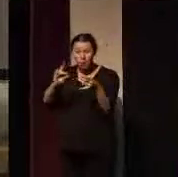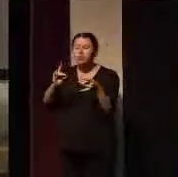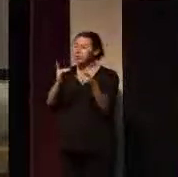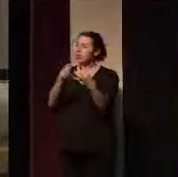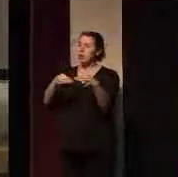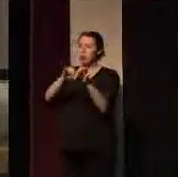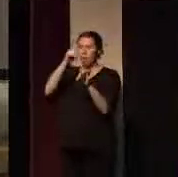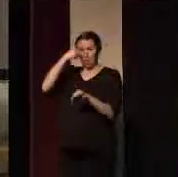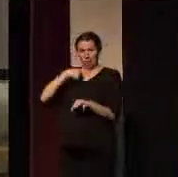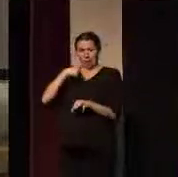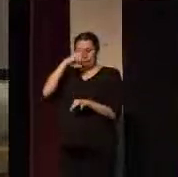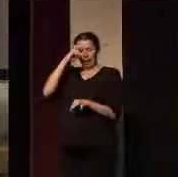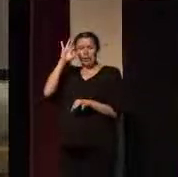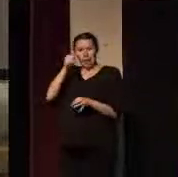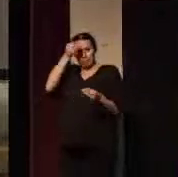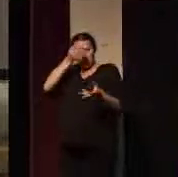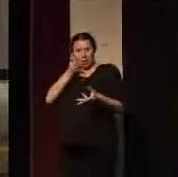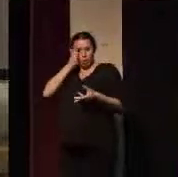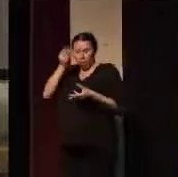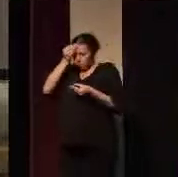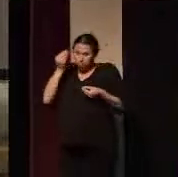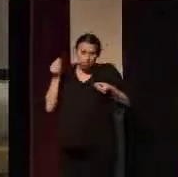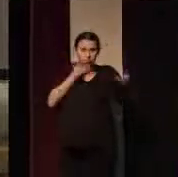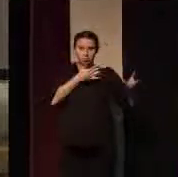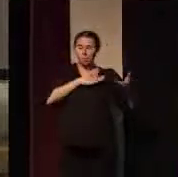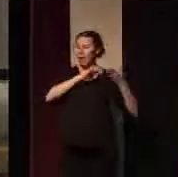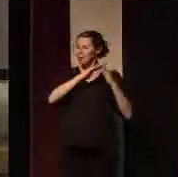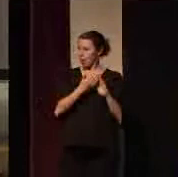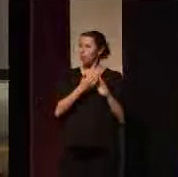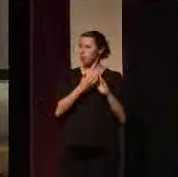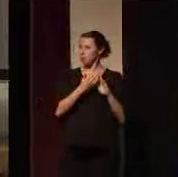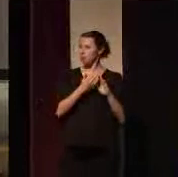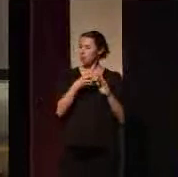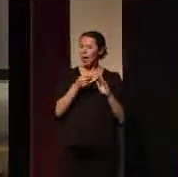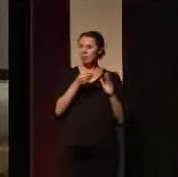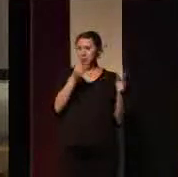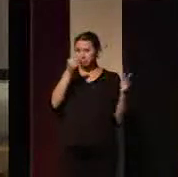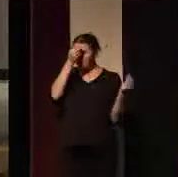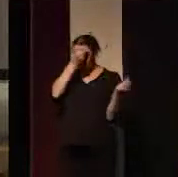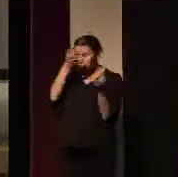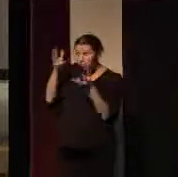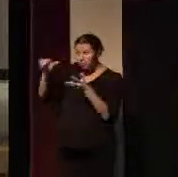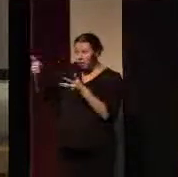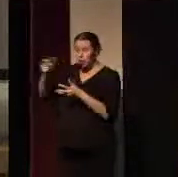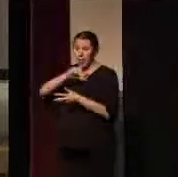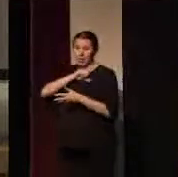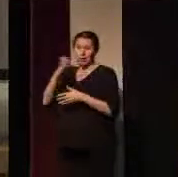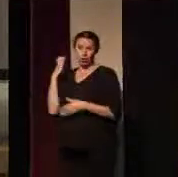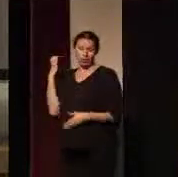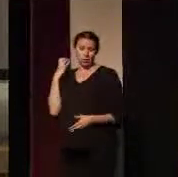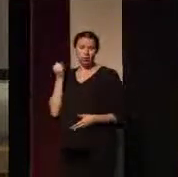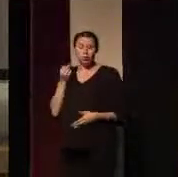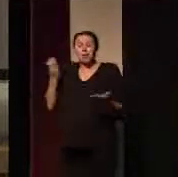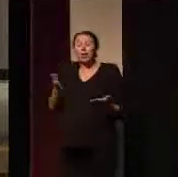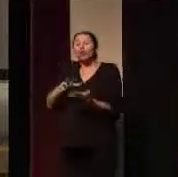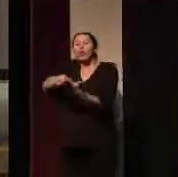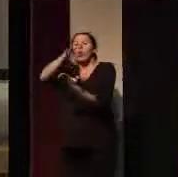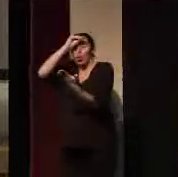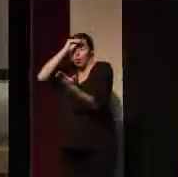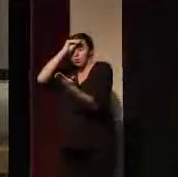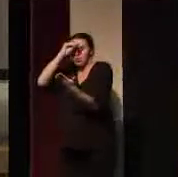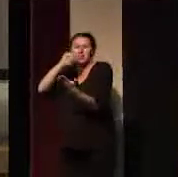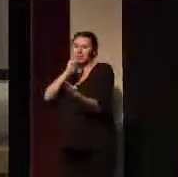information back to my town and share it with some area police chiefs. And so I'm here to learn more than I am to talk. But thank you. Well, thank you,